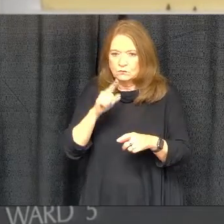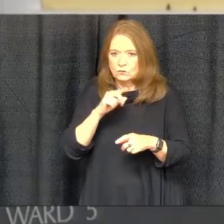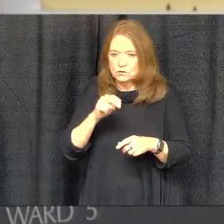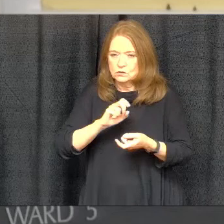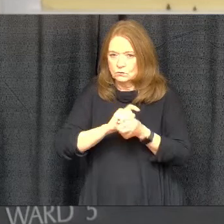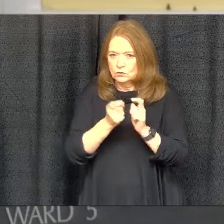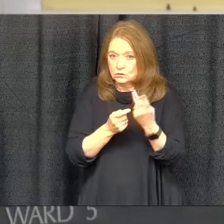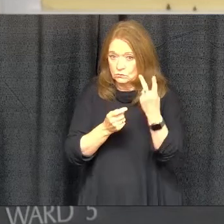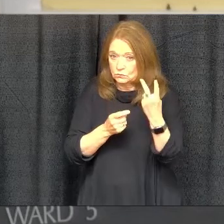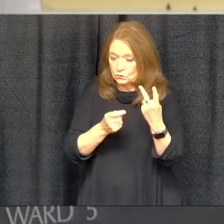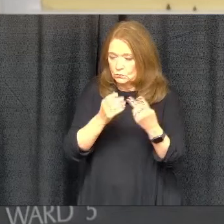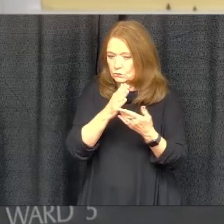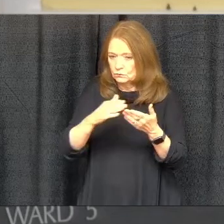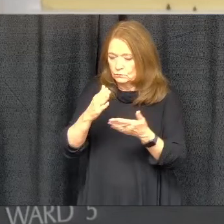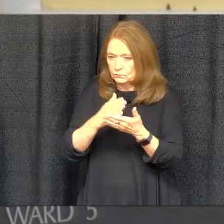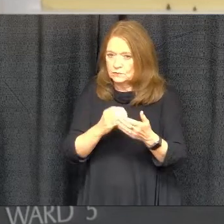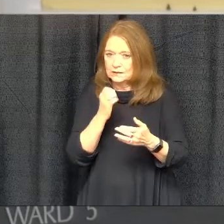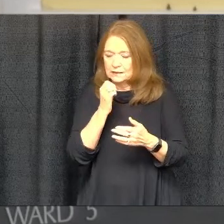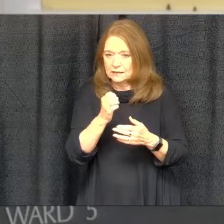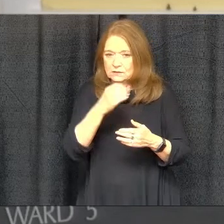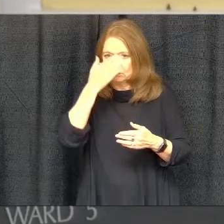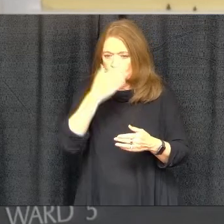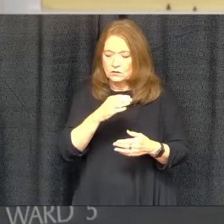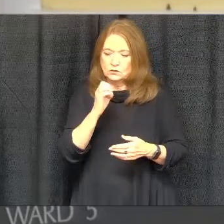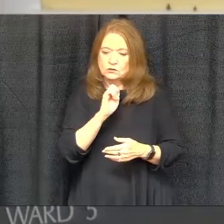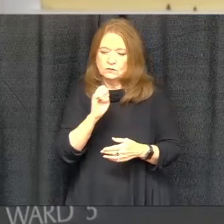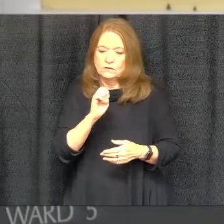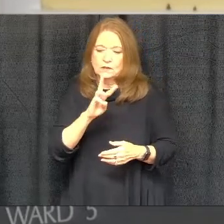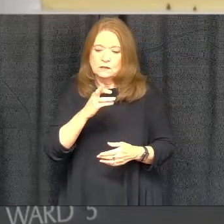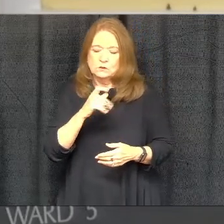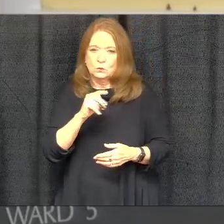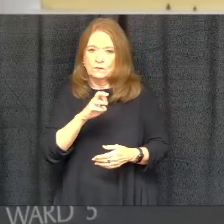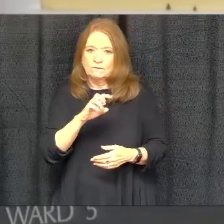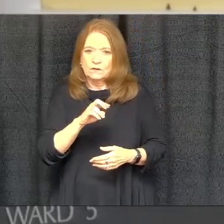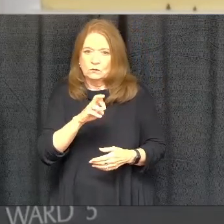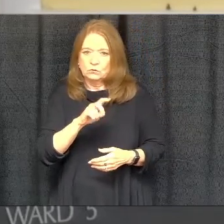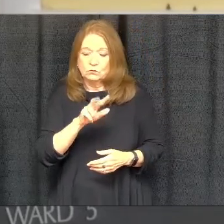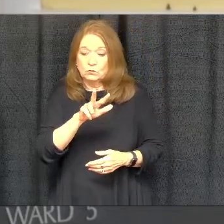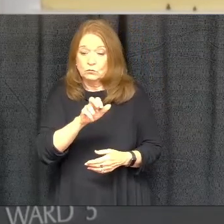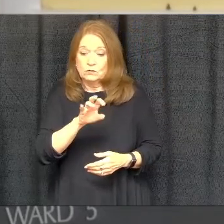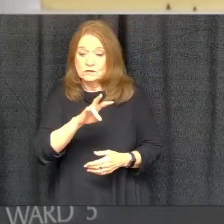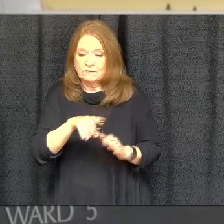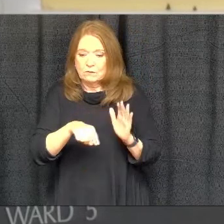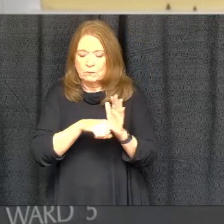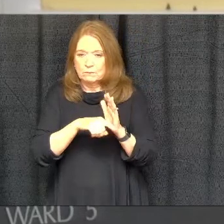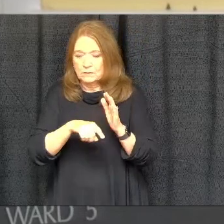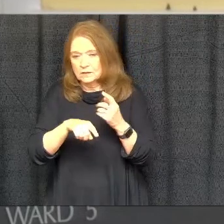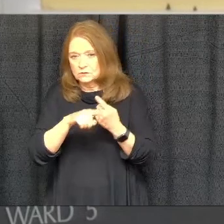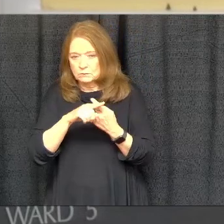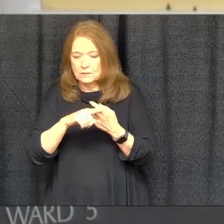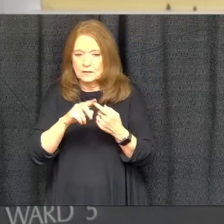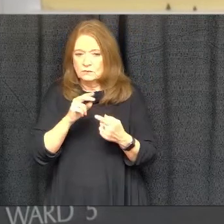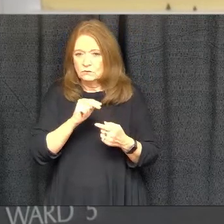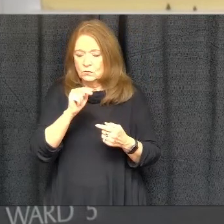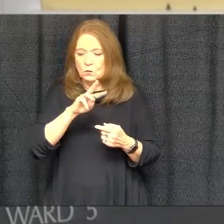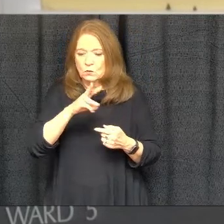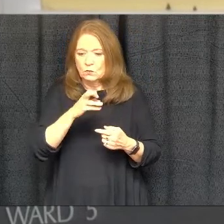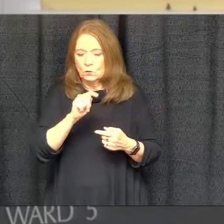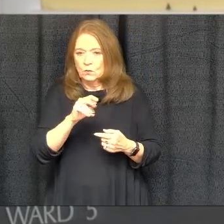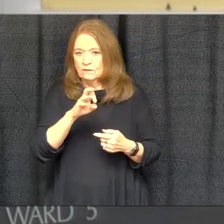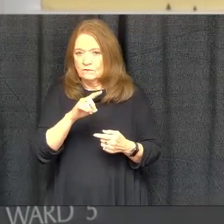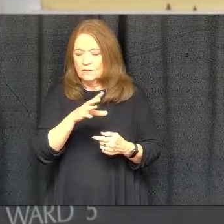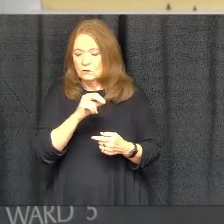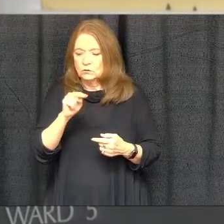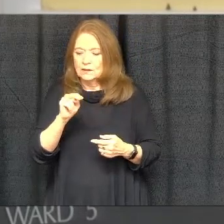parcels fronting on the east frontage of North Whitfield Road, 675 plus or minus feet north of the Whitfield Road and Needmore